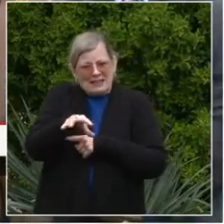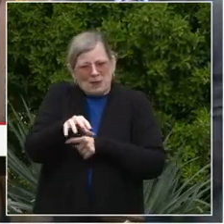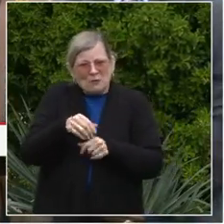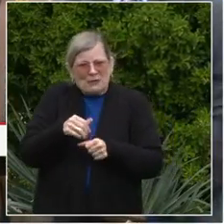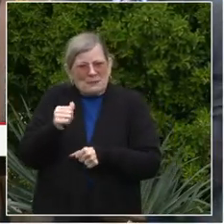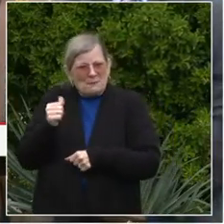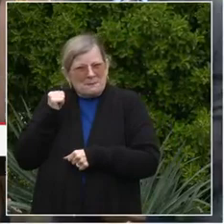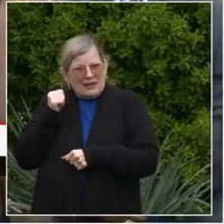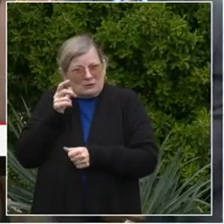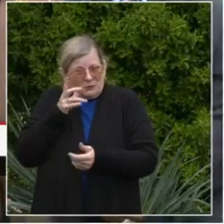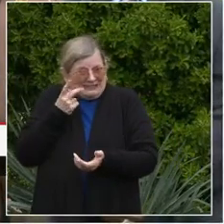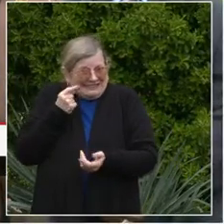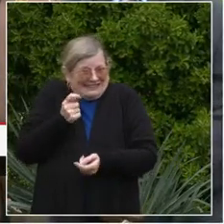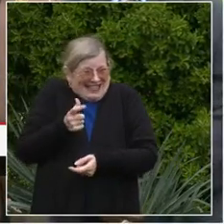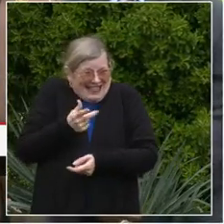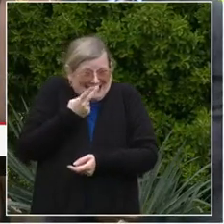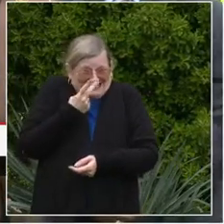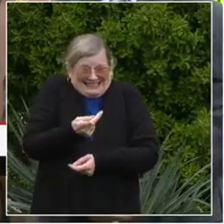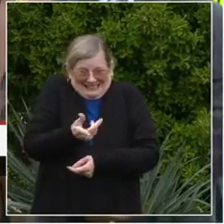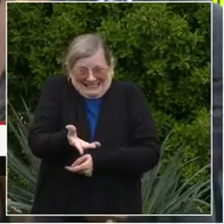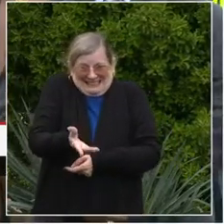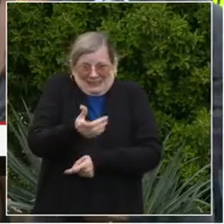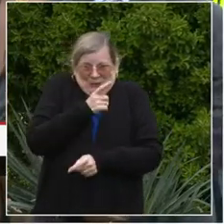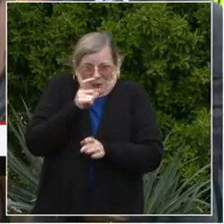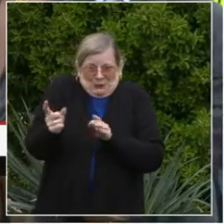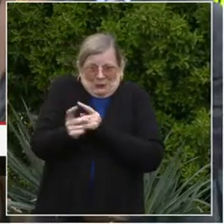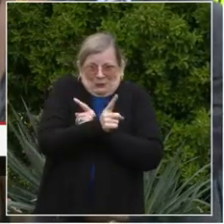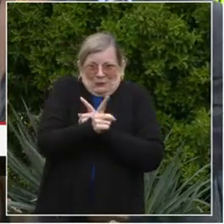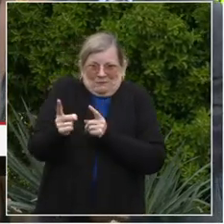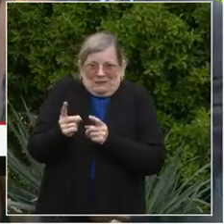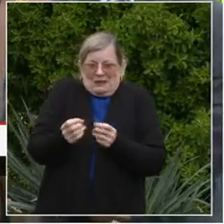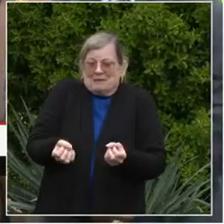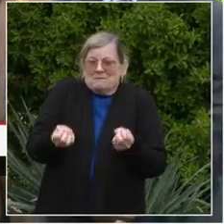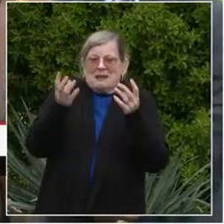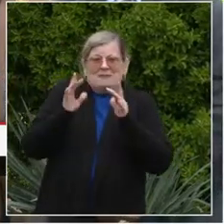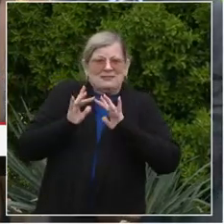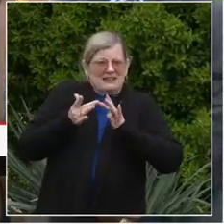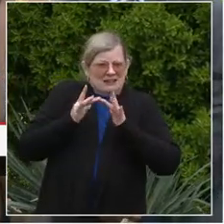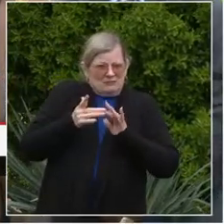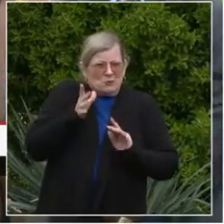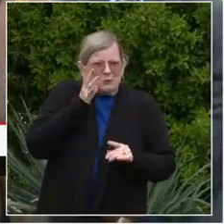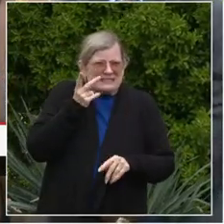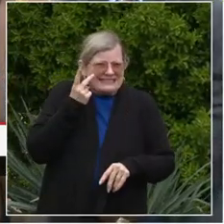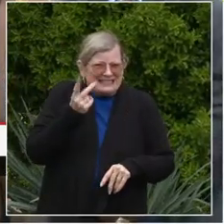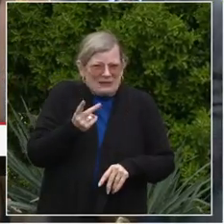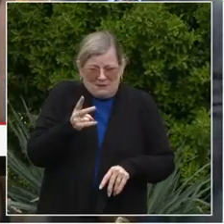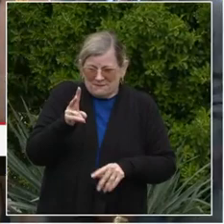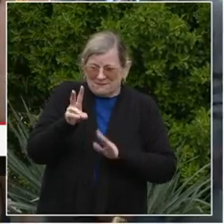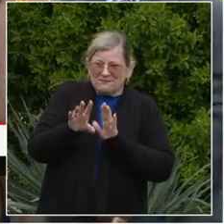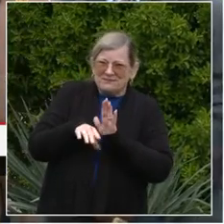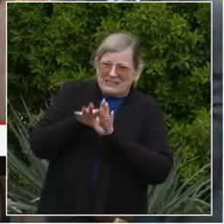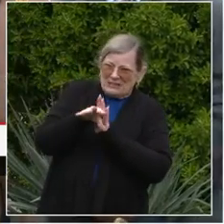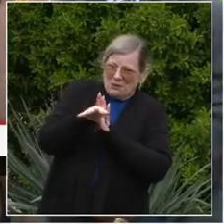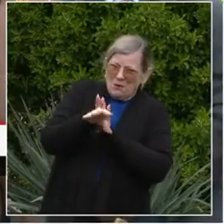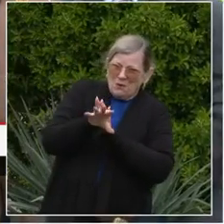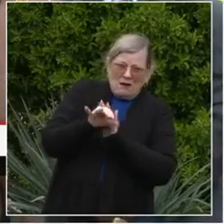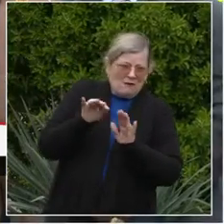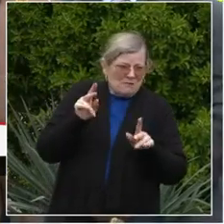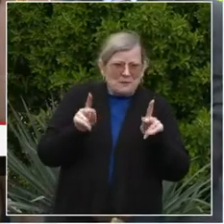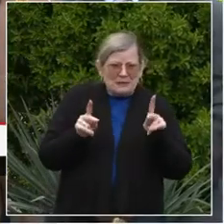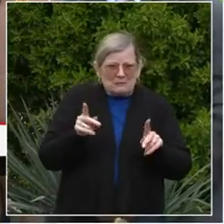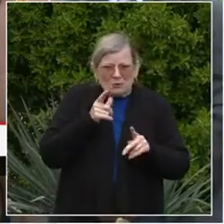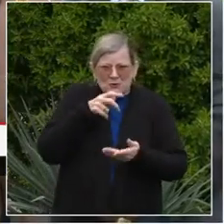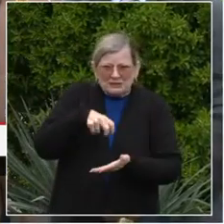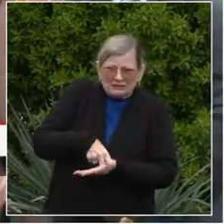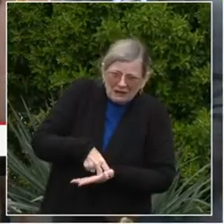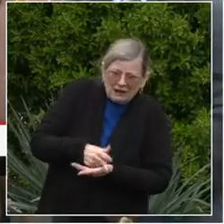him. And we on many of the networks, you've shown videos that we put out of an individual crouched down, firing a